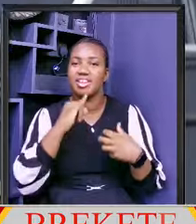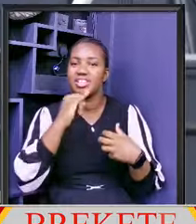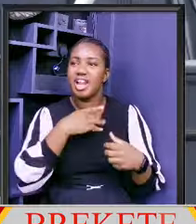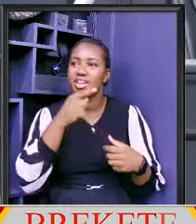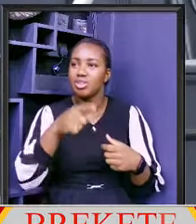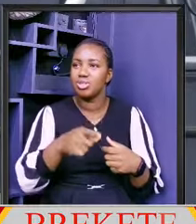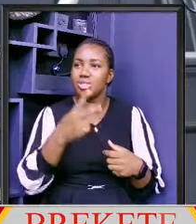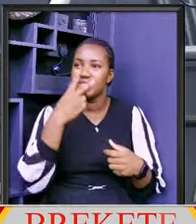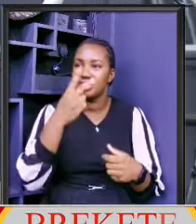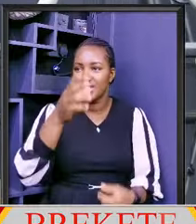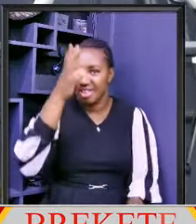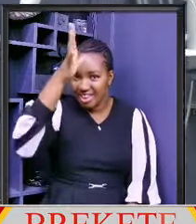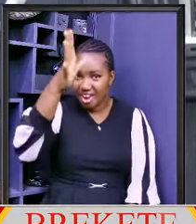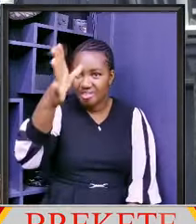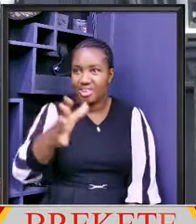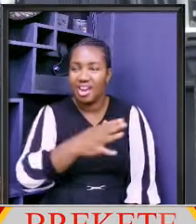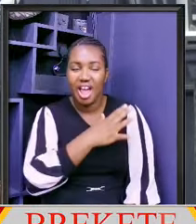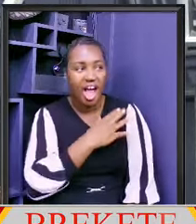Pekin.